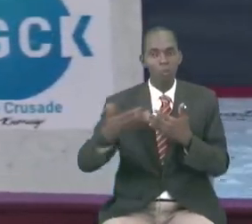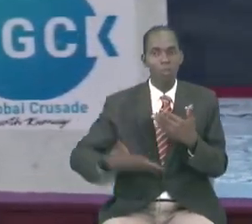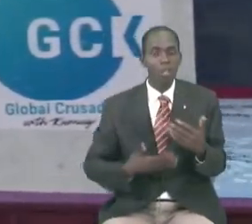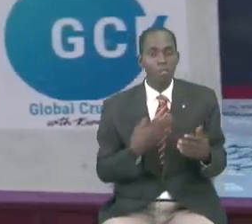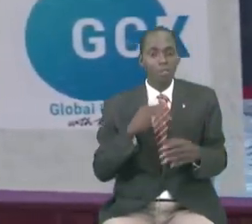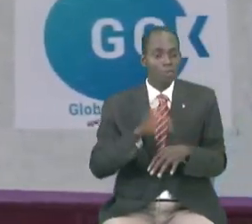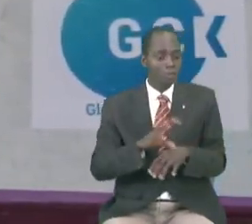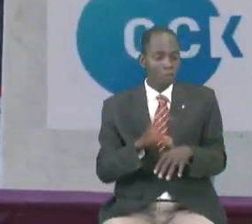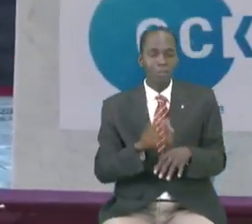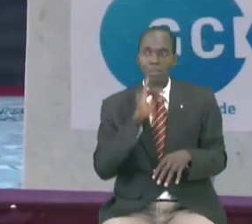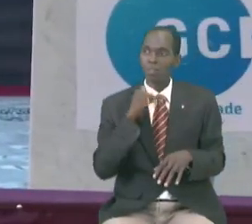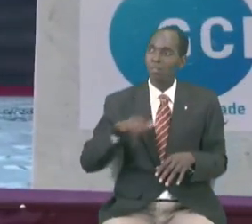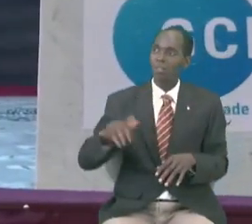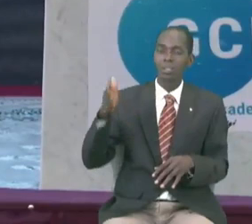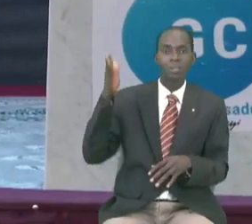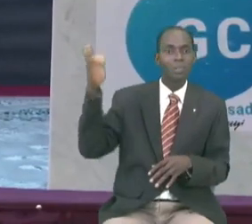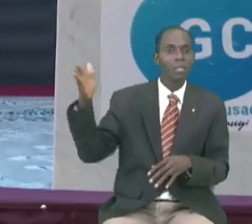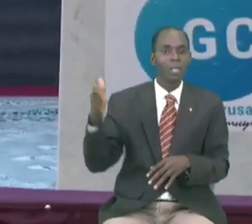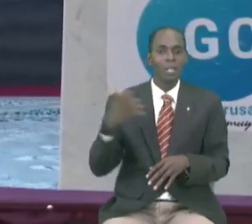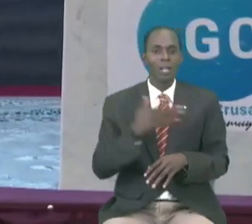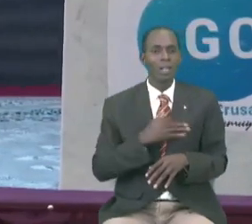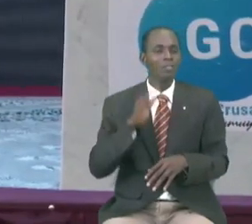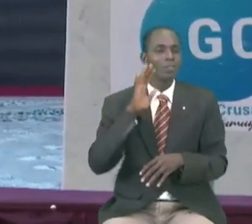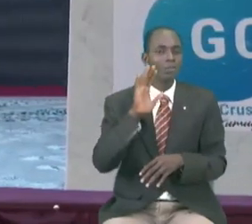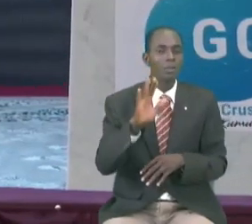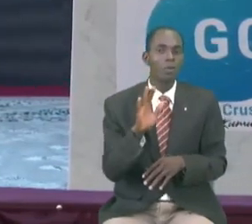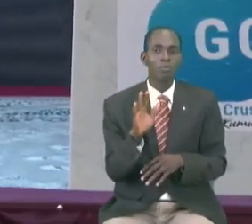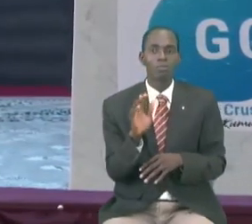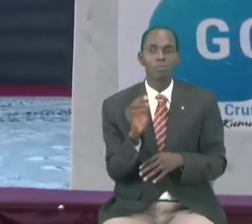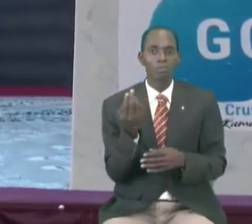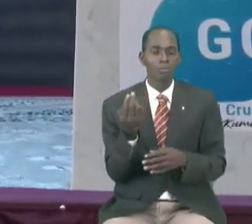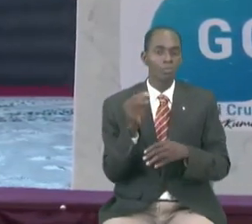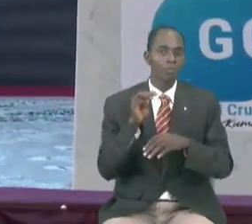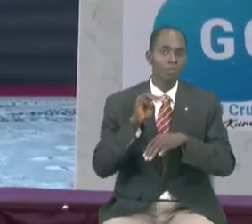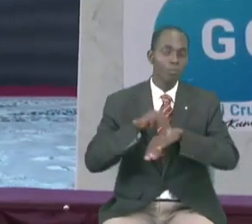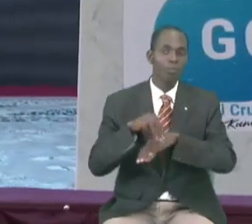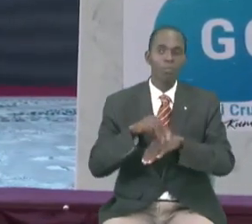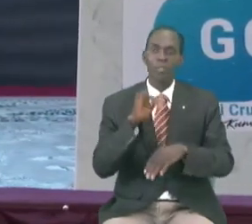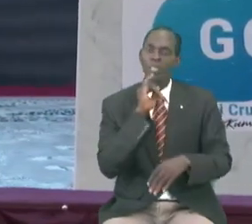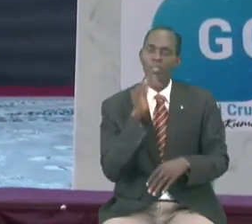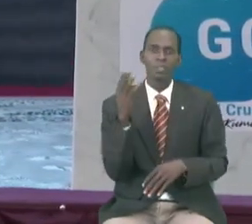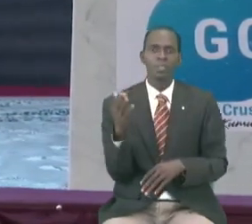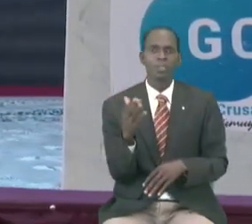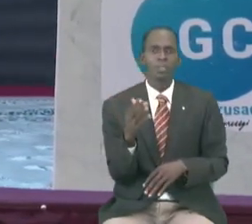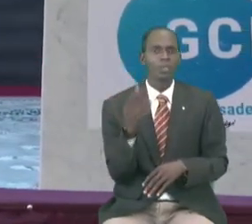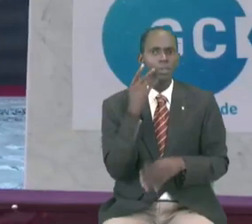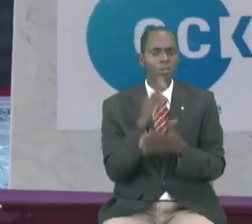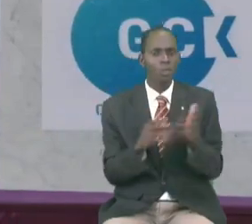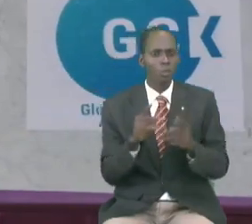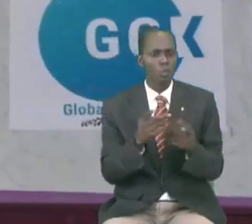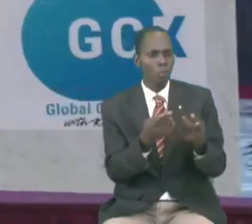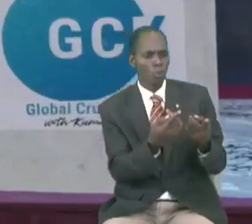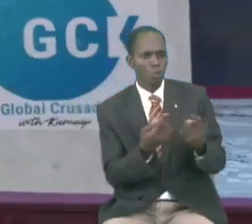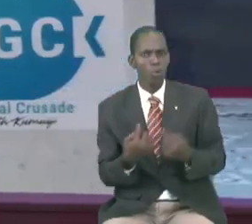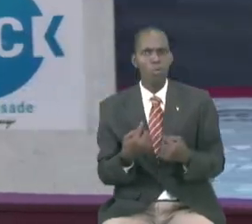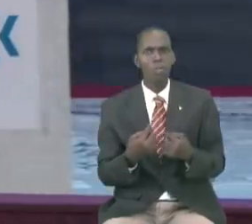are they coming to do? Are they coming? Are they going to church with you? Direct them to the church. No, they're not coming for church. They're coming for, you know, we have some